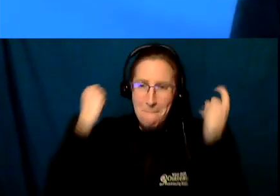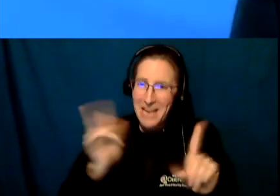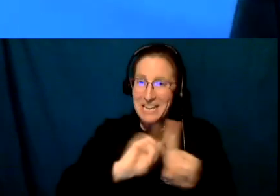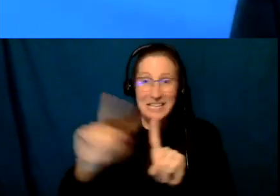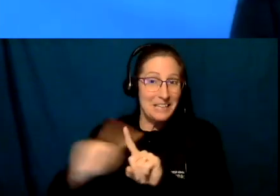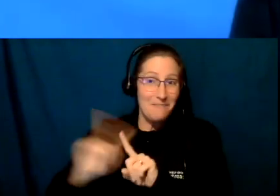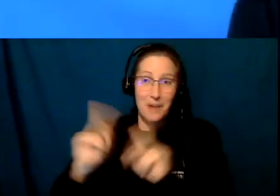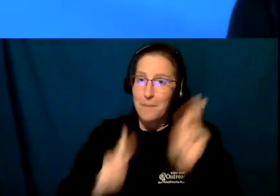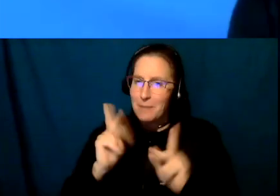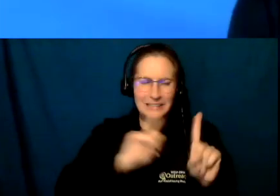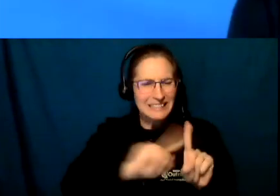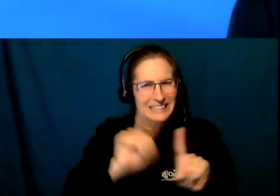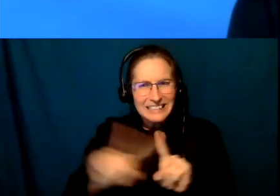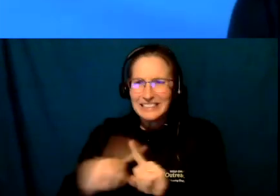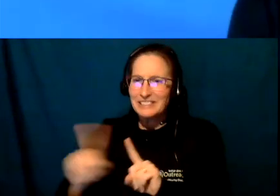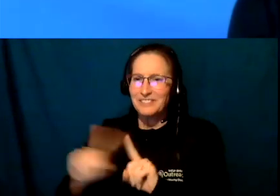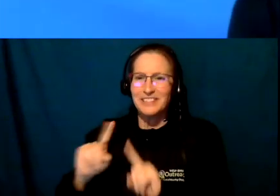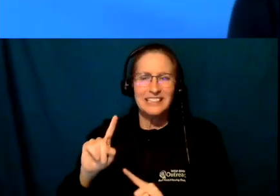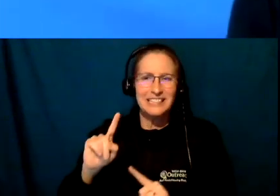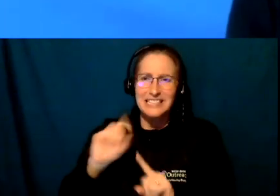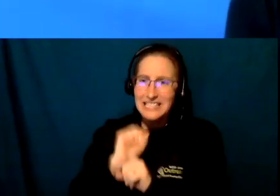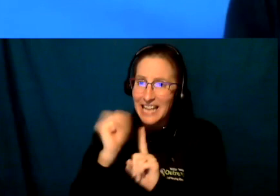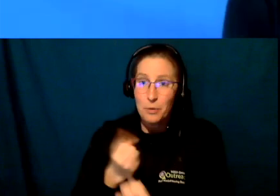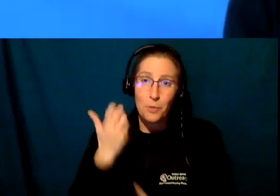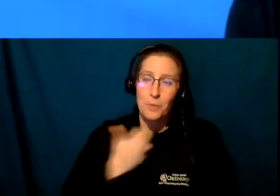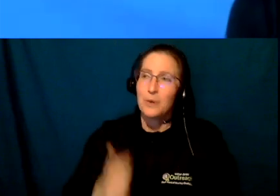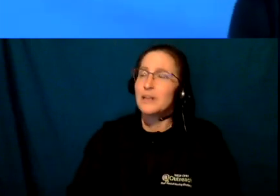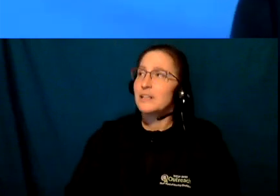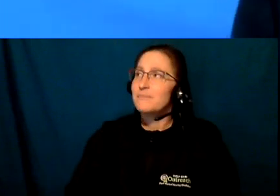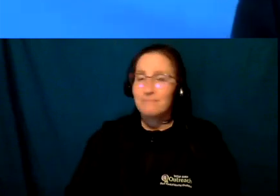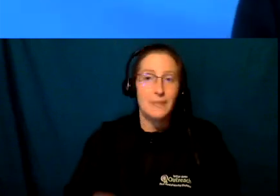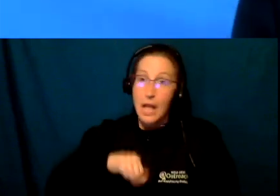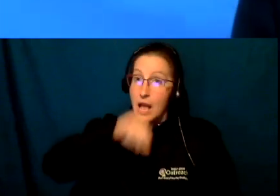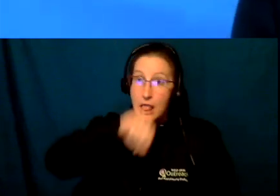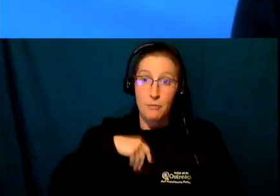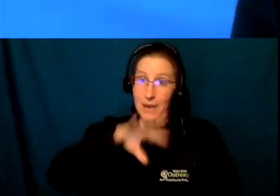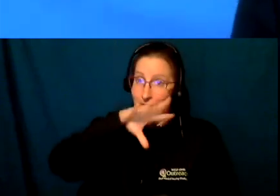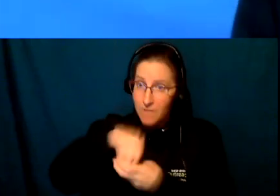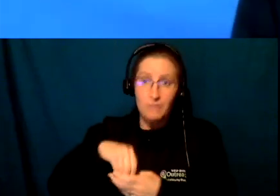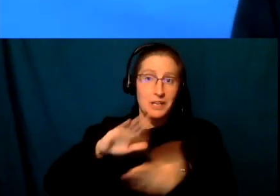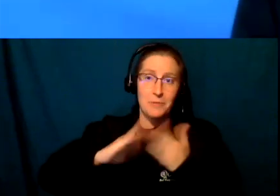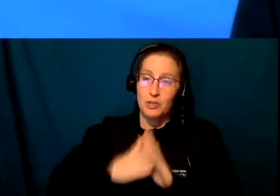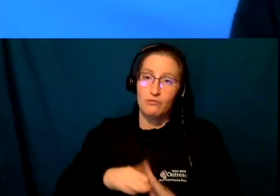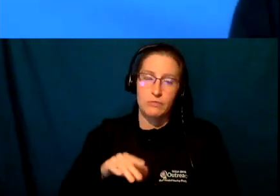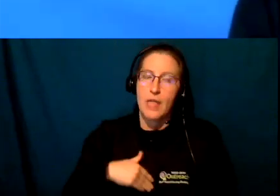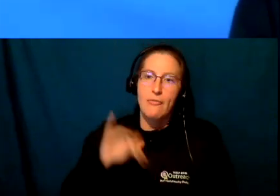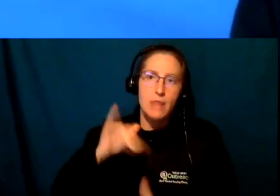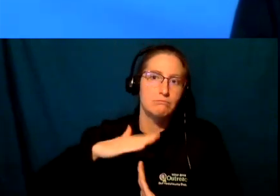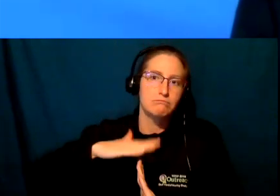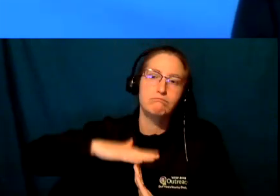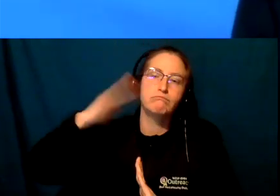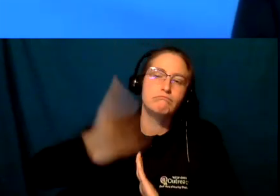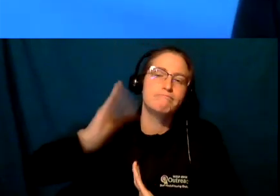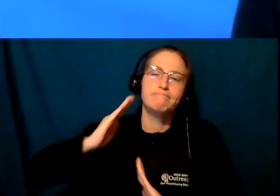different settings. Um, yeah, I would say I just love being a part of this community. And that's the best part, being a part of the